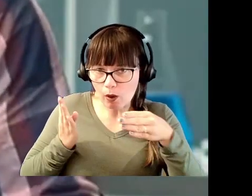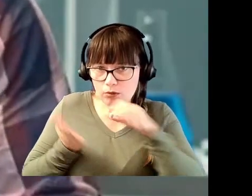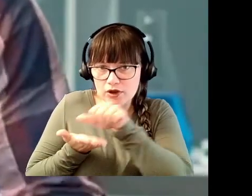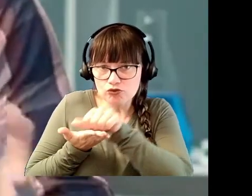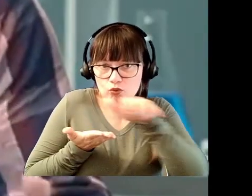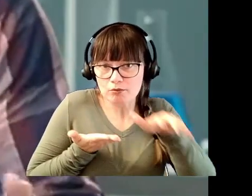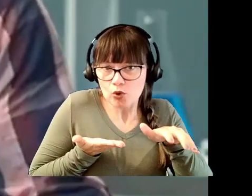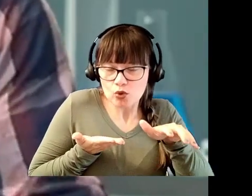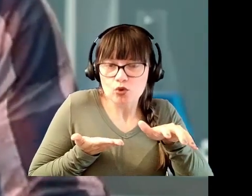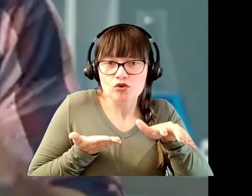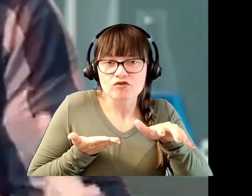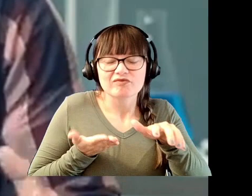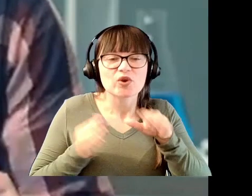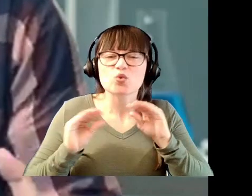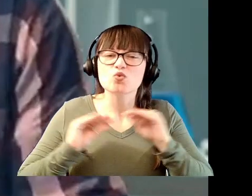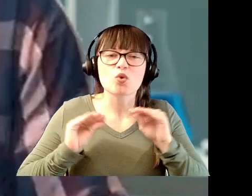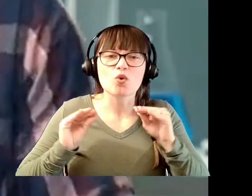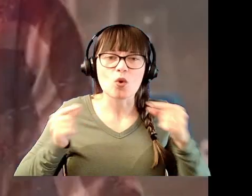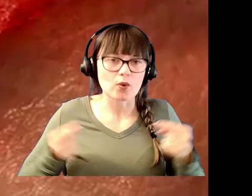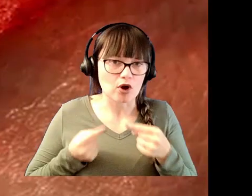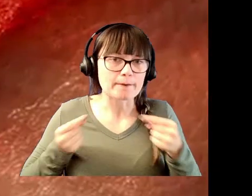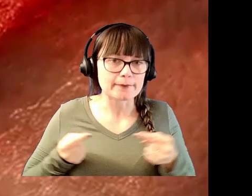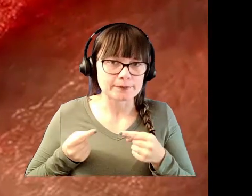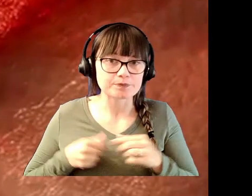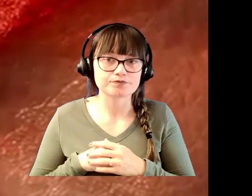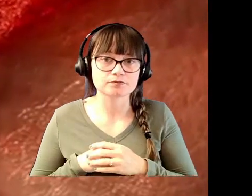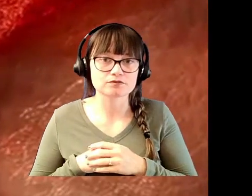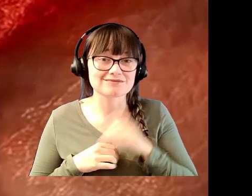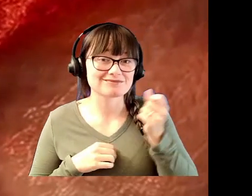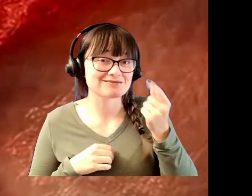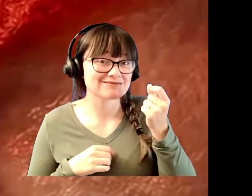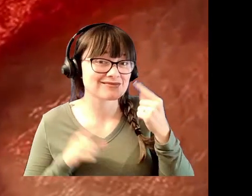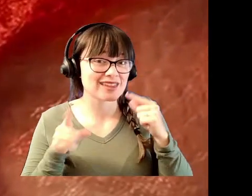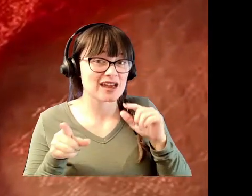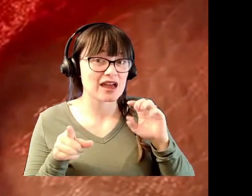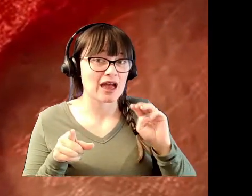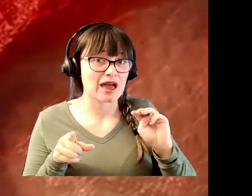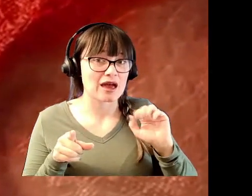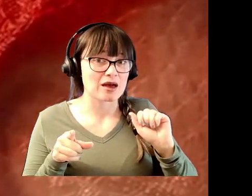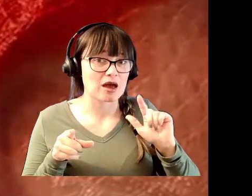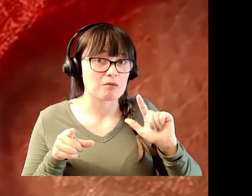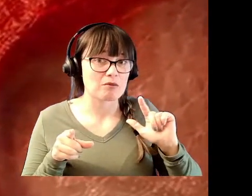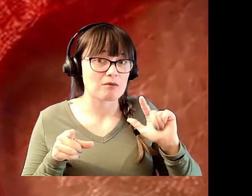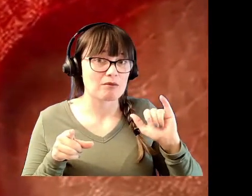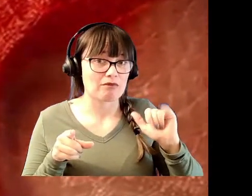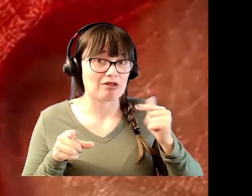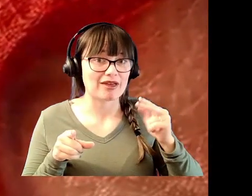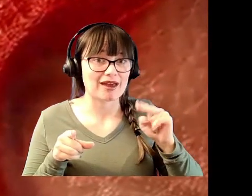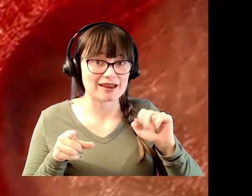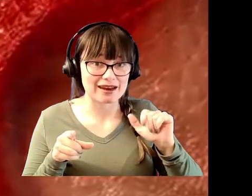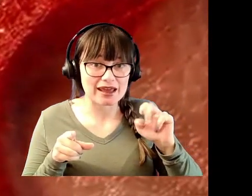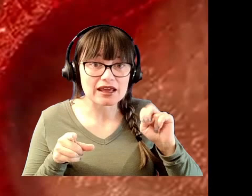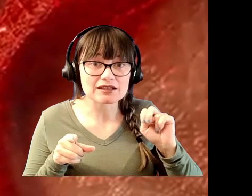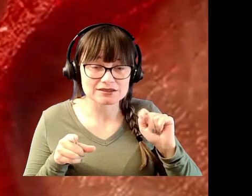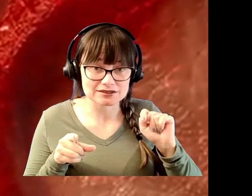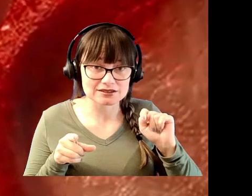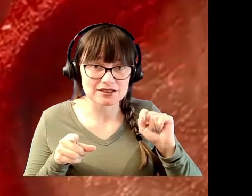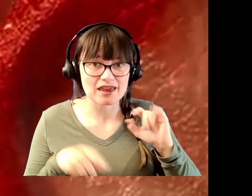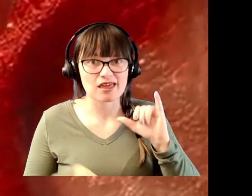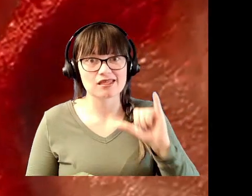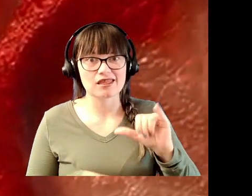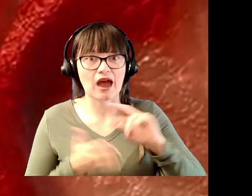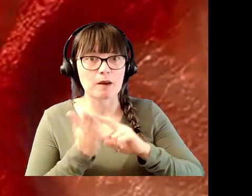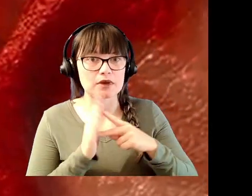it before any harm is done. A malignant tumor or a cancerous tumor is going to have the ability